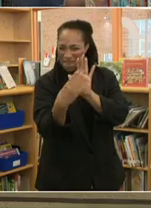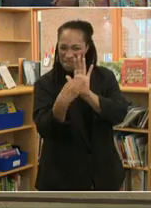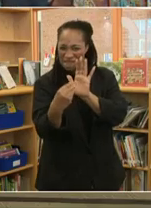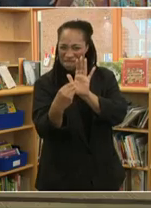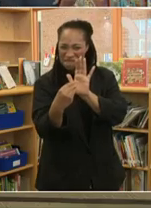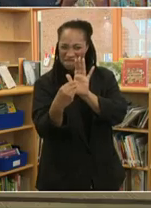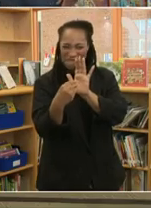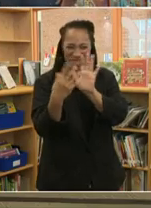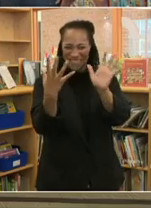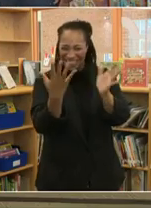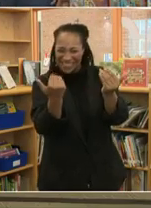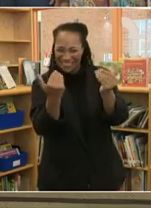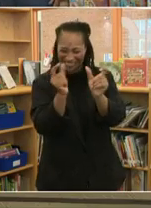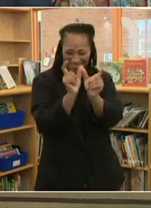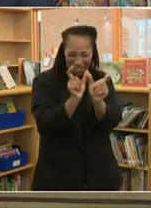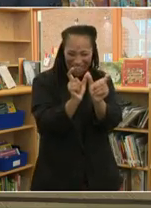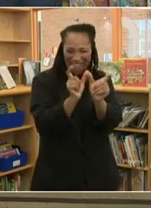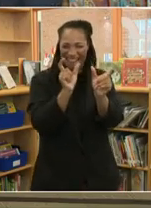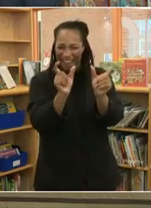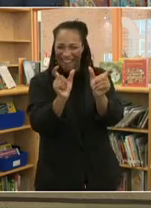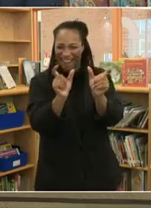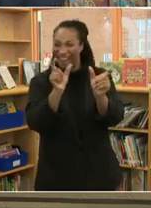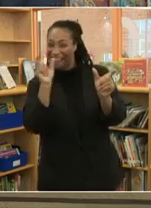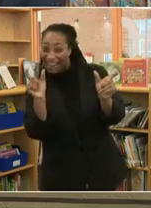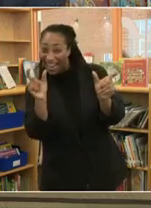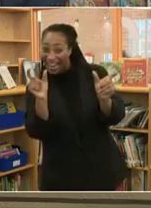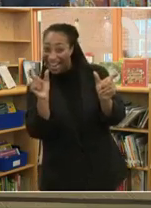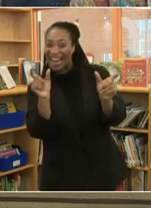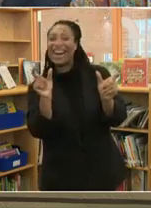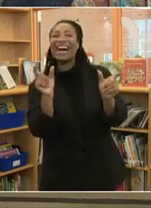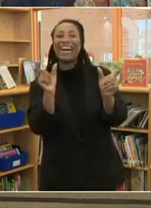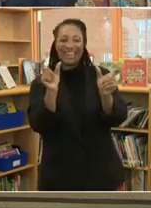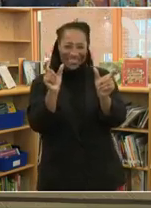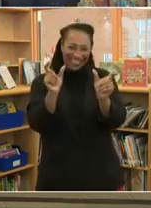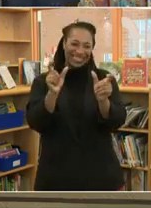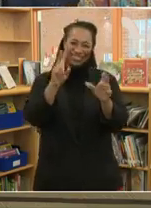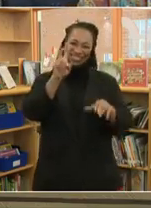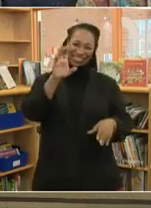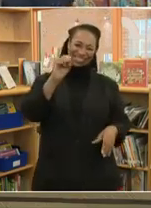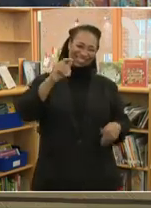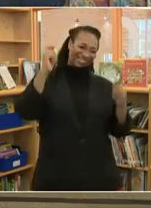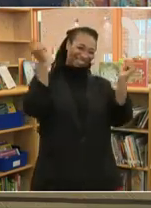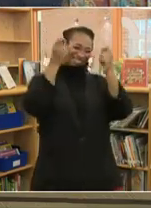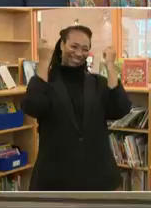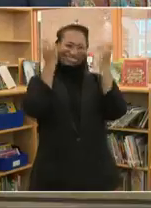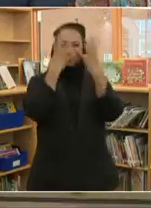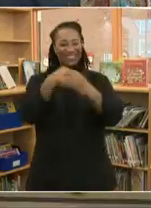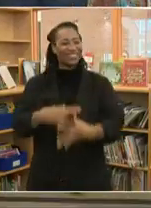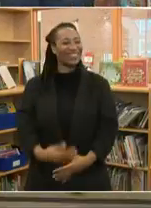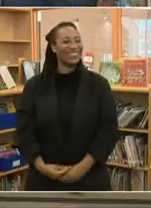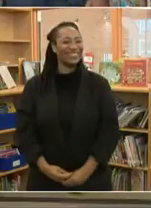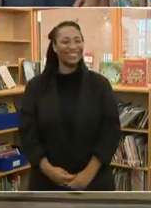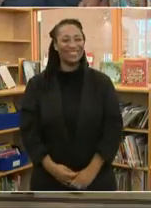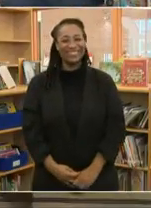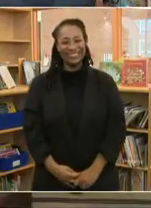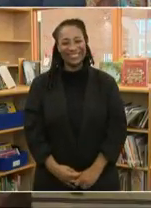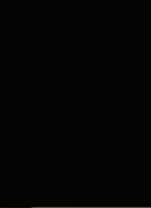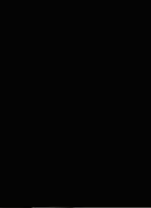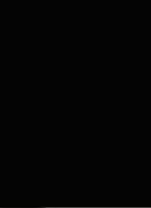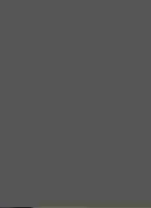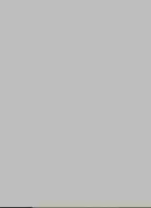semi-quincentennial. Semi-quincentennial. Thank you. Thank you. Thank you, everyone.